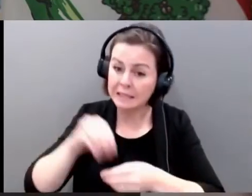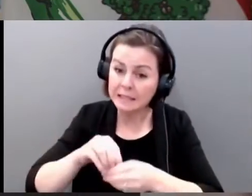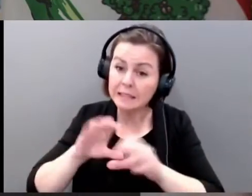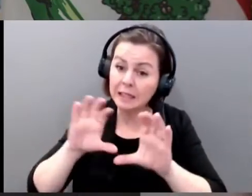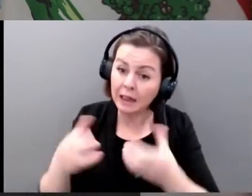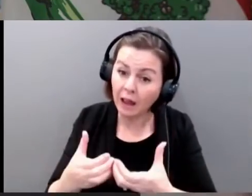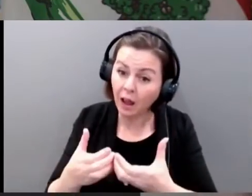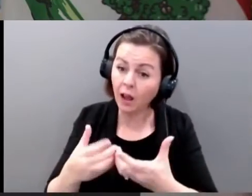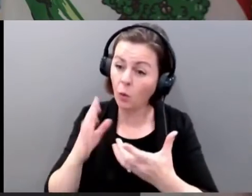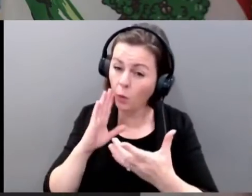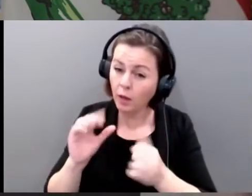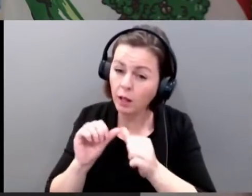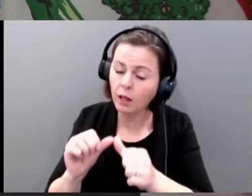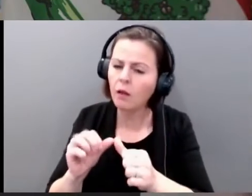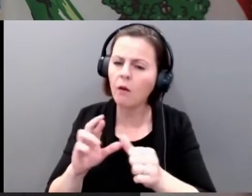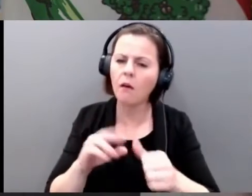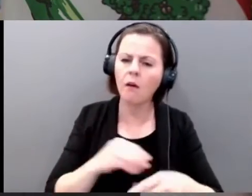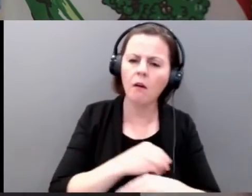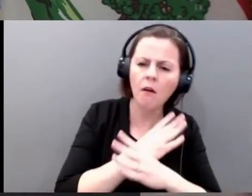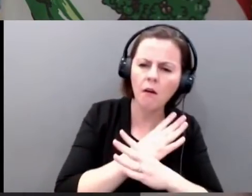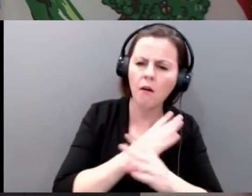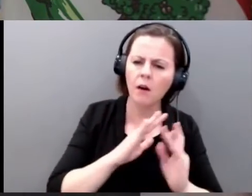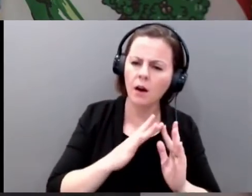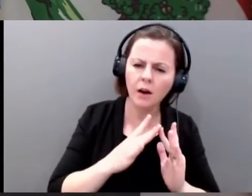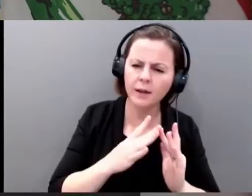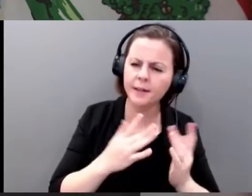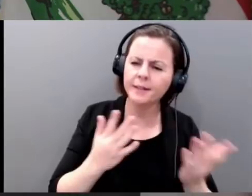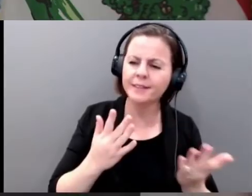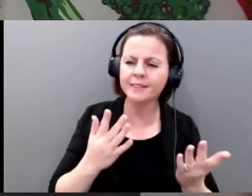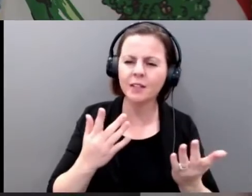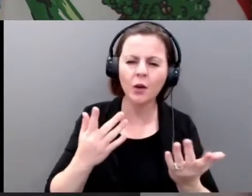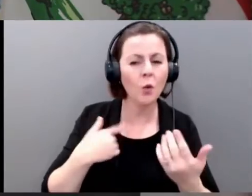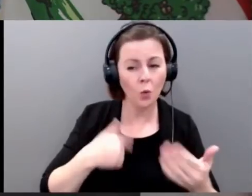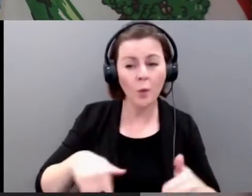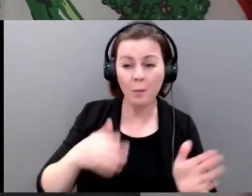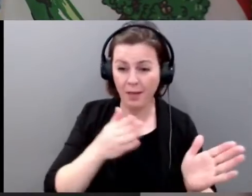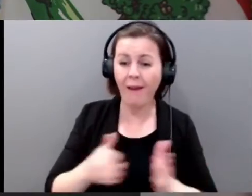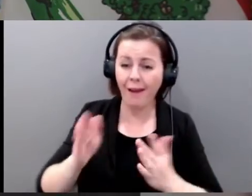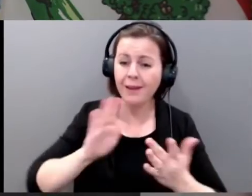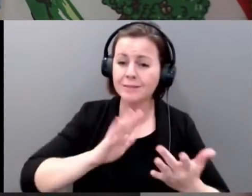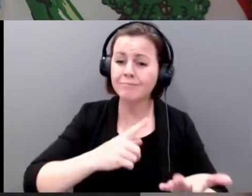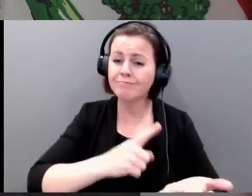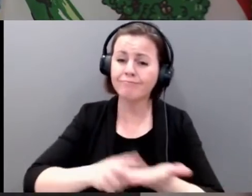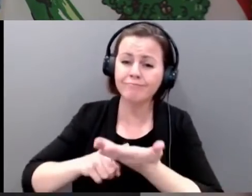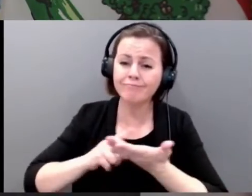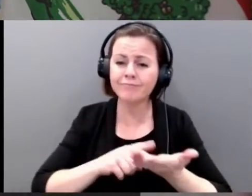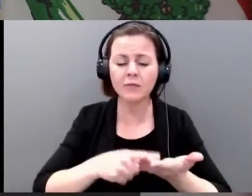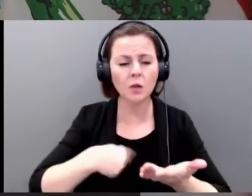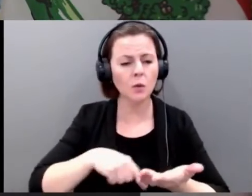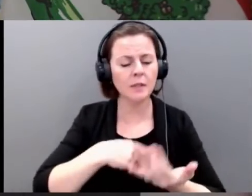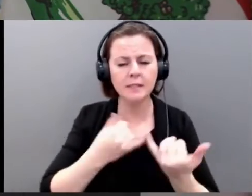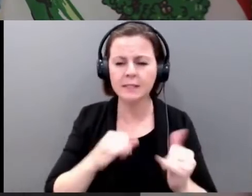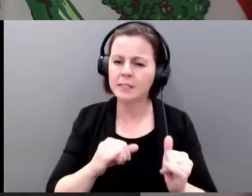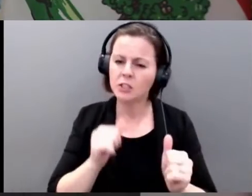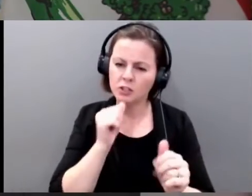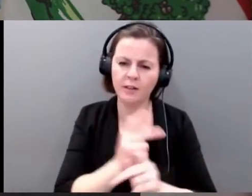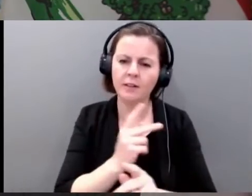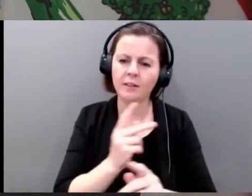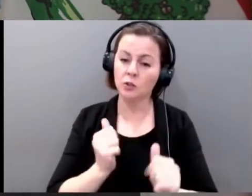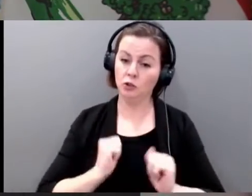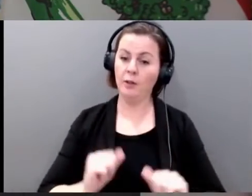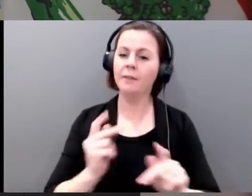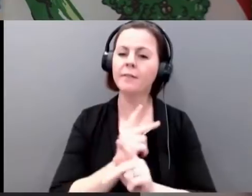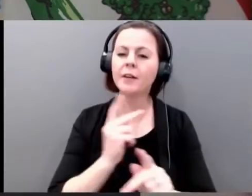we're continue to sort of best determine the safest way forward here, and those are conversations that we've